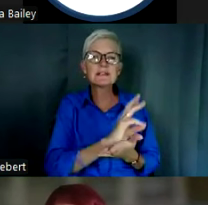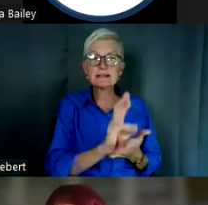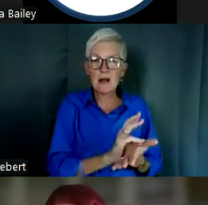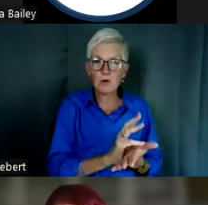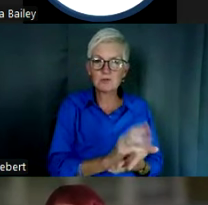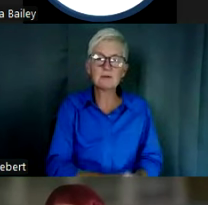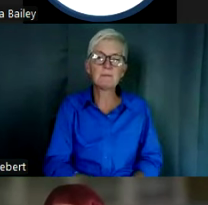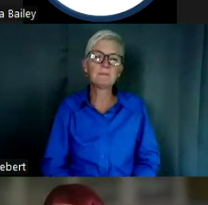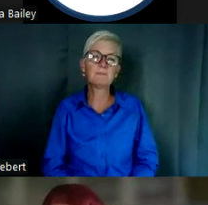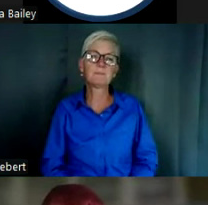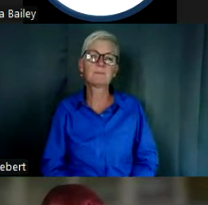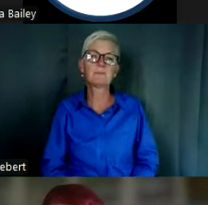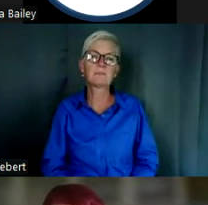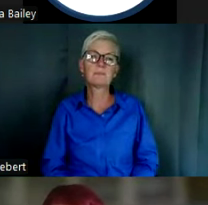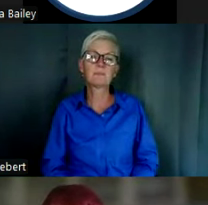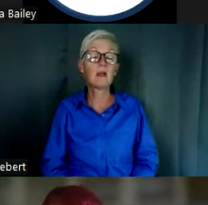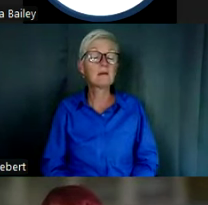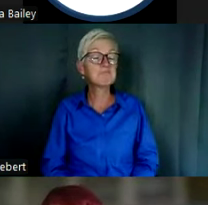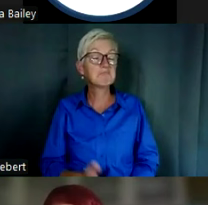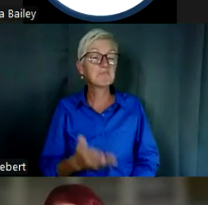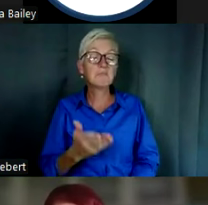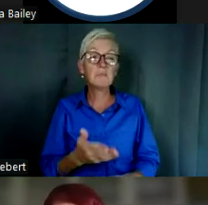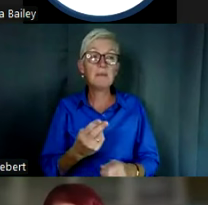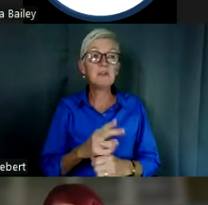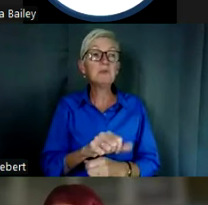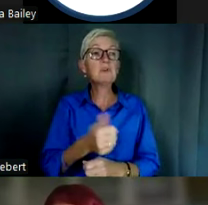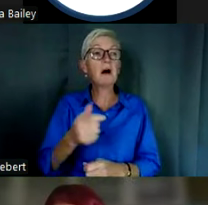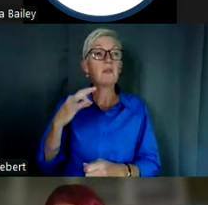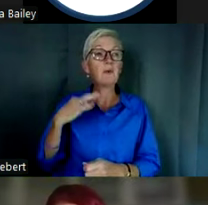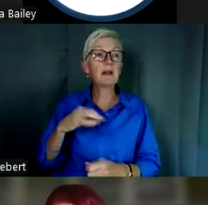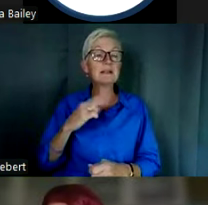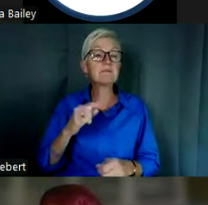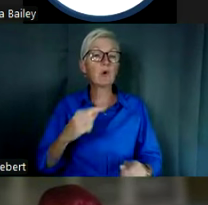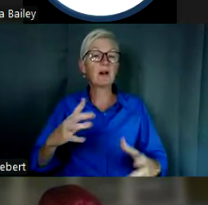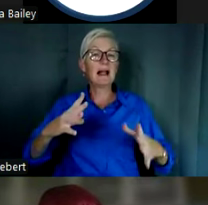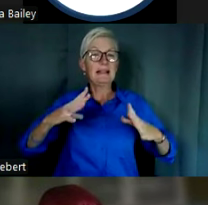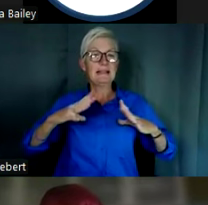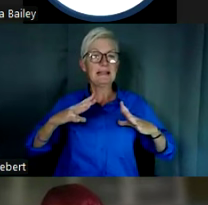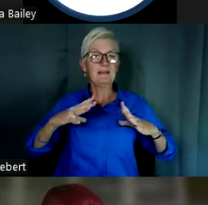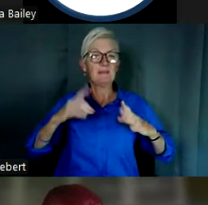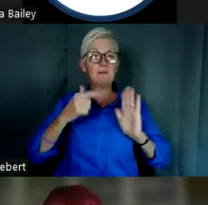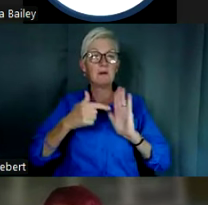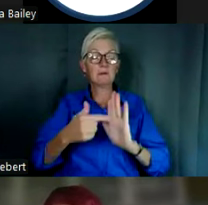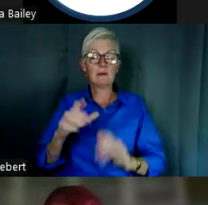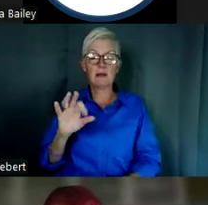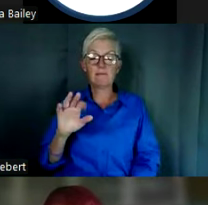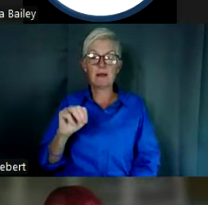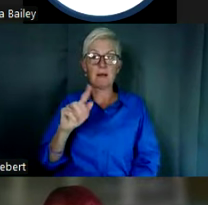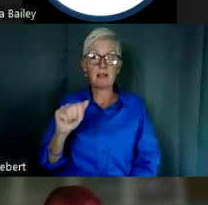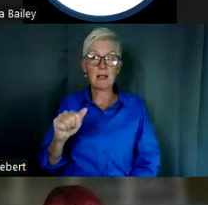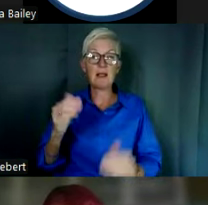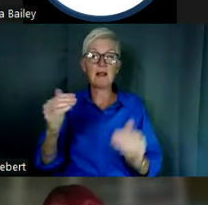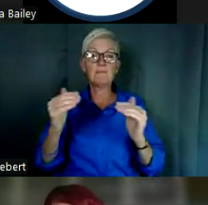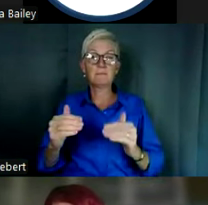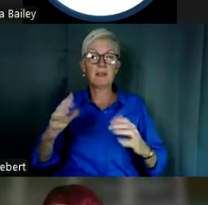Also consider that they may use other benefits to address leave for disability related issues, such as Family Medical Leave Act, use of their vacation